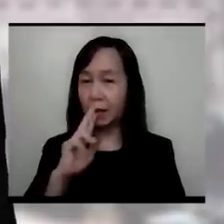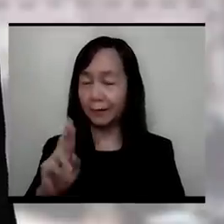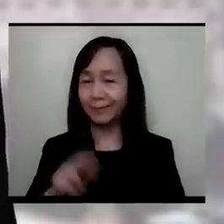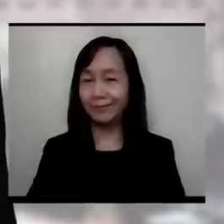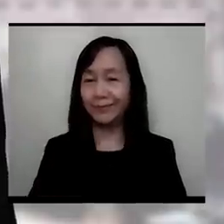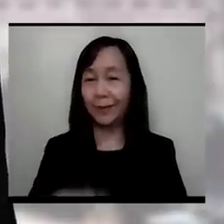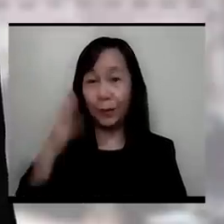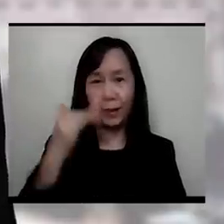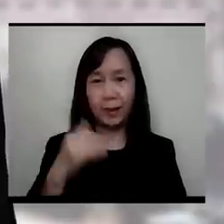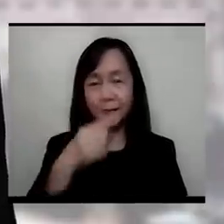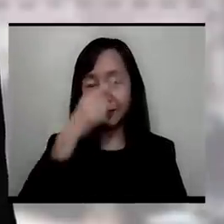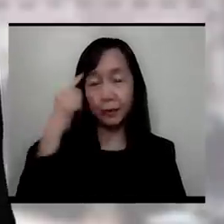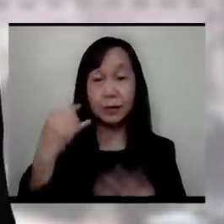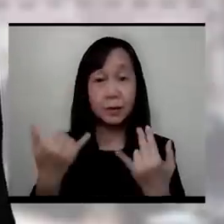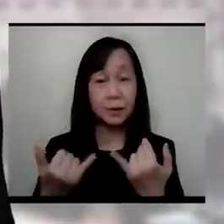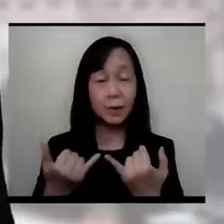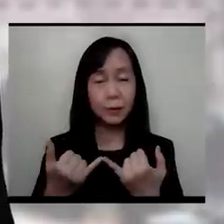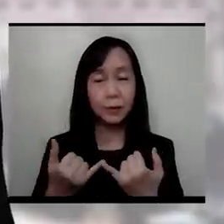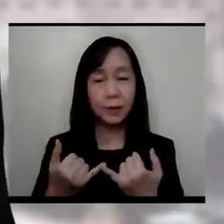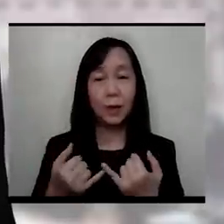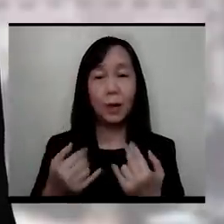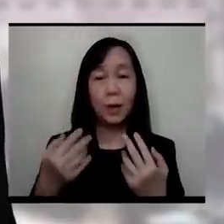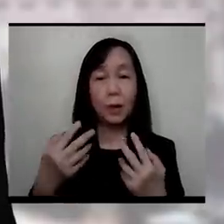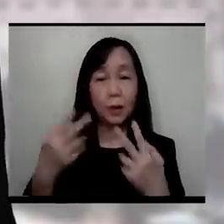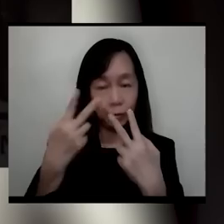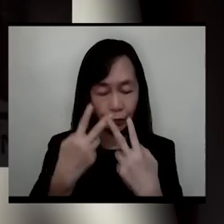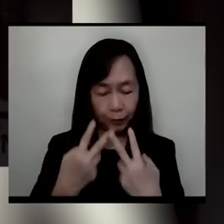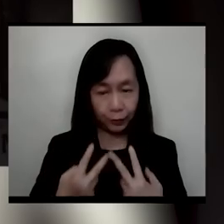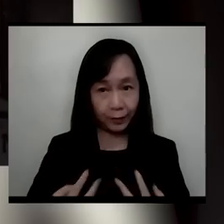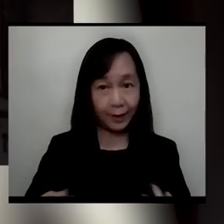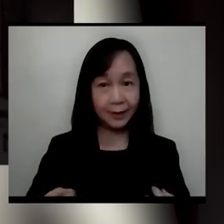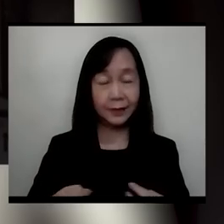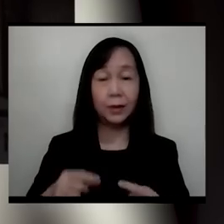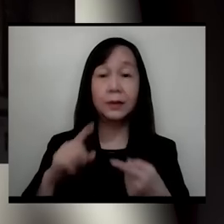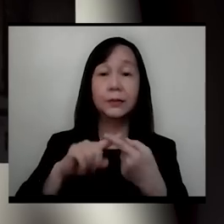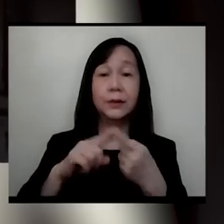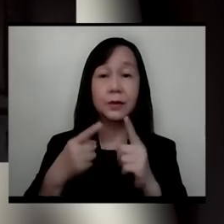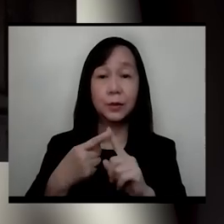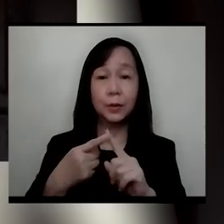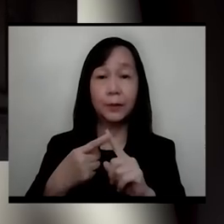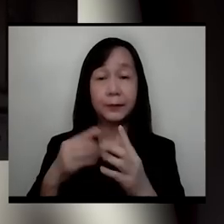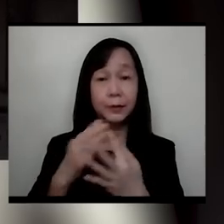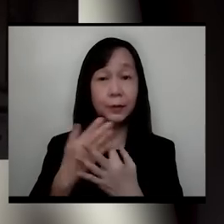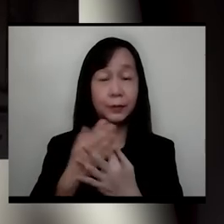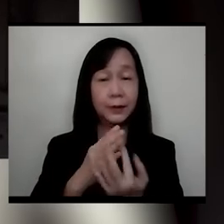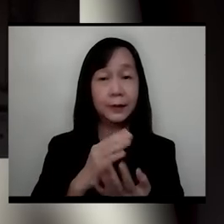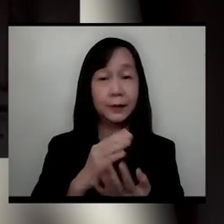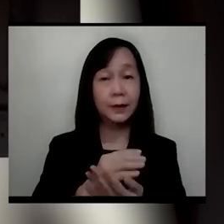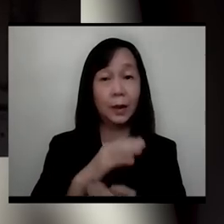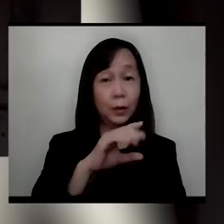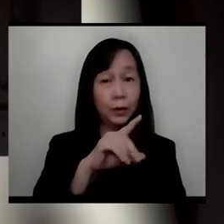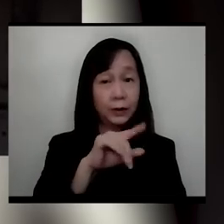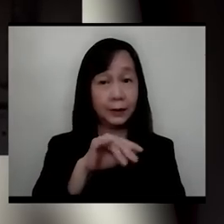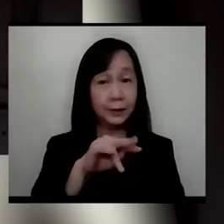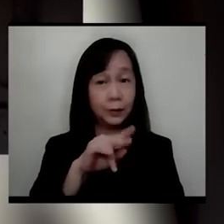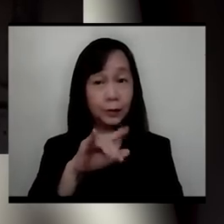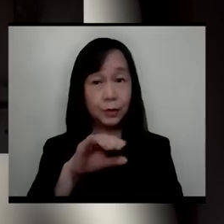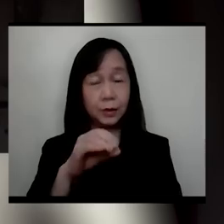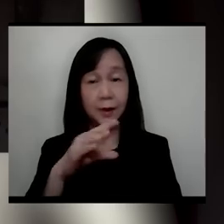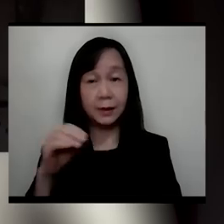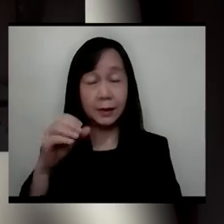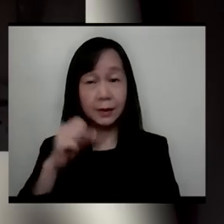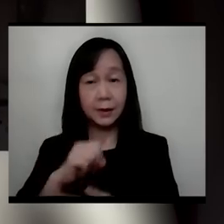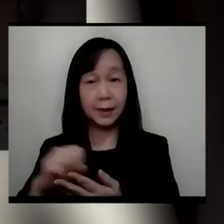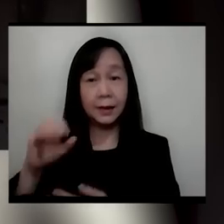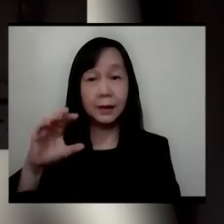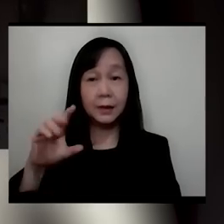today We are going to reflect On the friendship Between St. Cornelius And St. Cyprian Whose feast we will